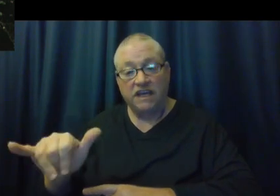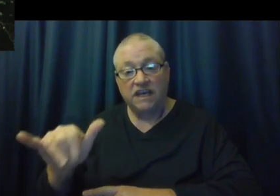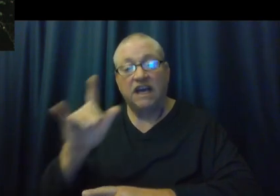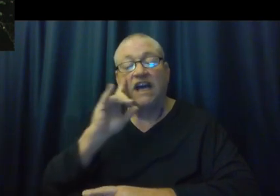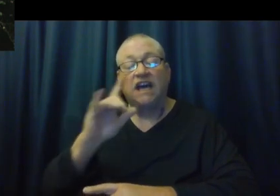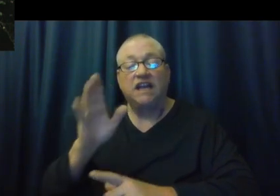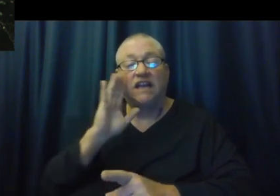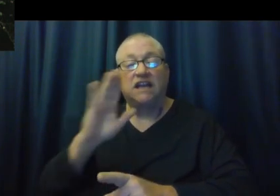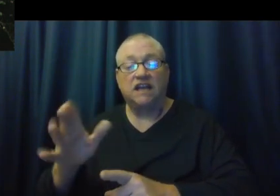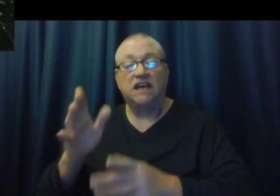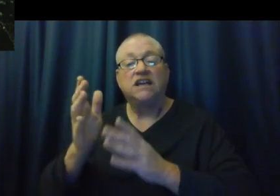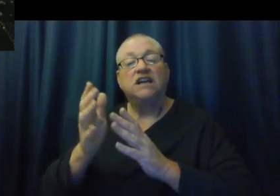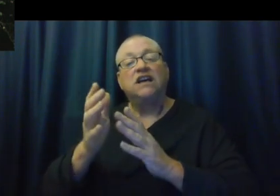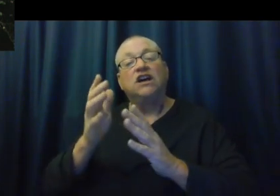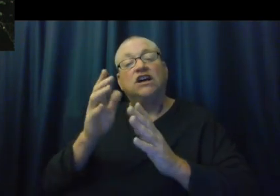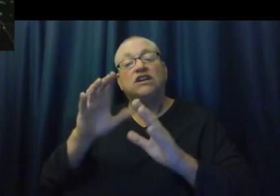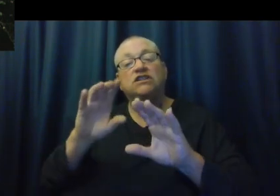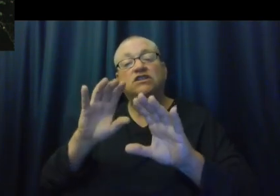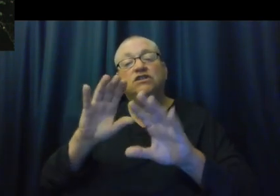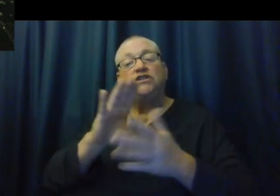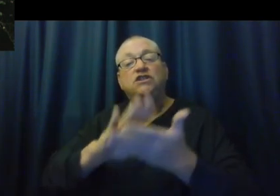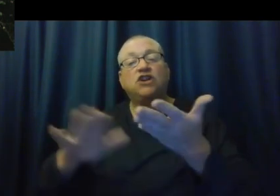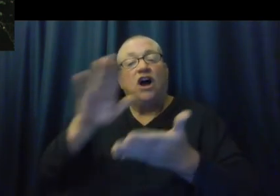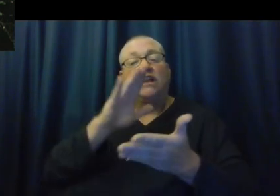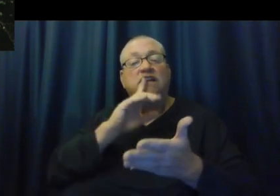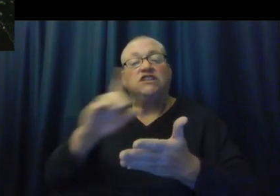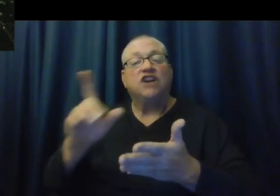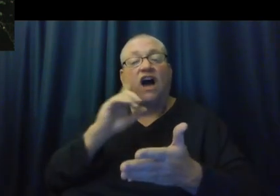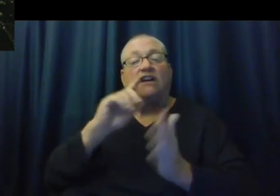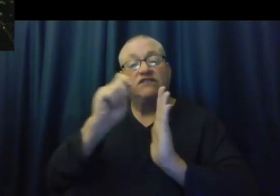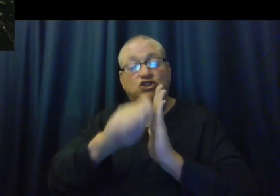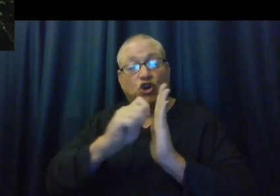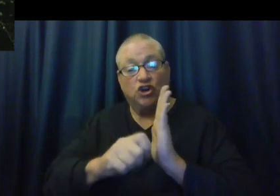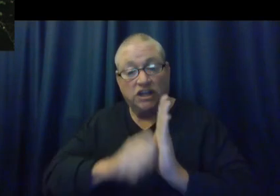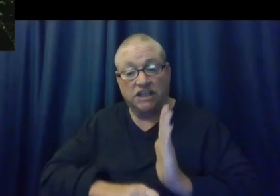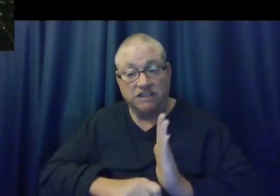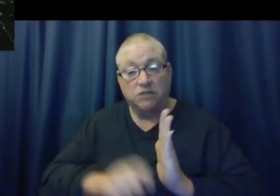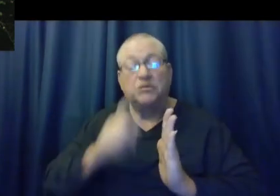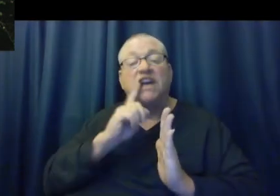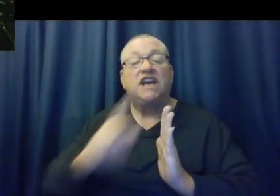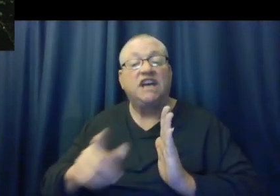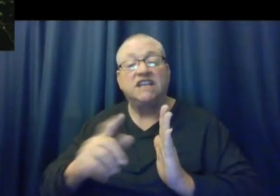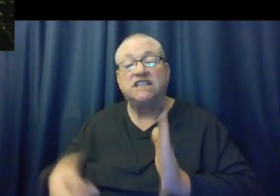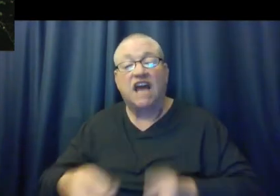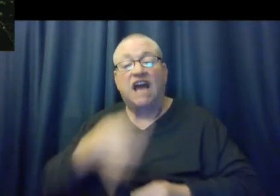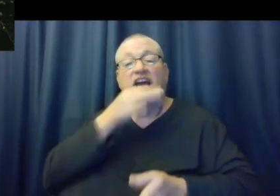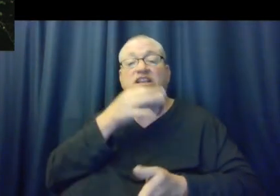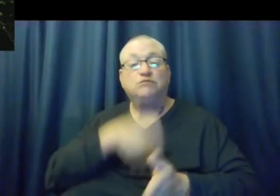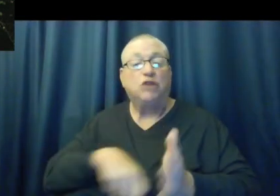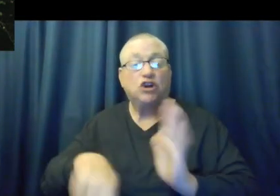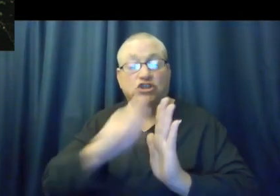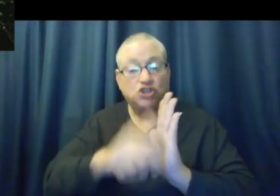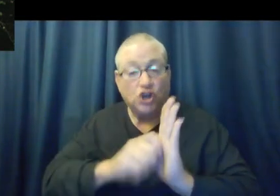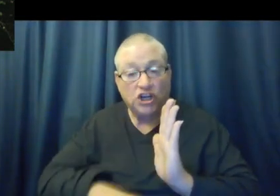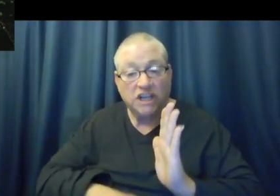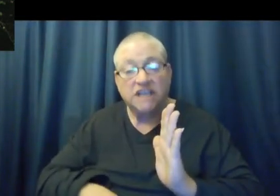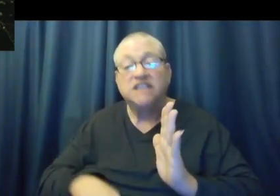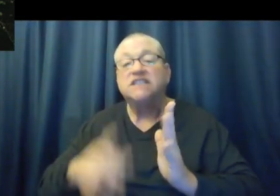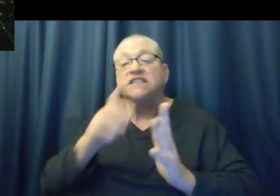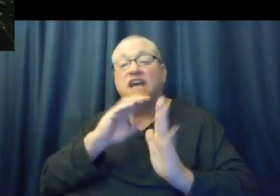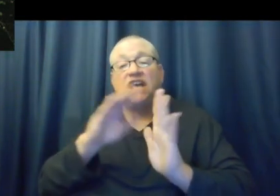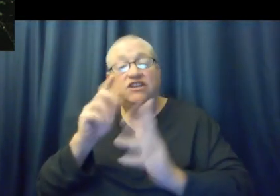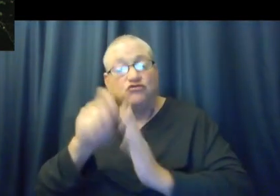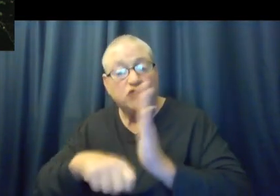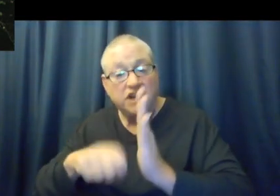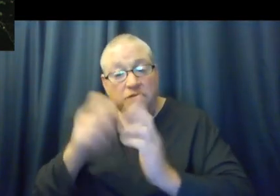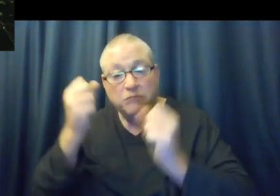Journalism. Professor Howey is a prize-winning reporter, editor, nonfiction writer, college professor, and videographer. He has